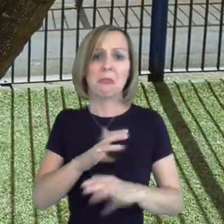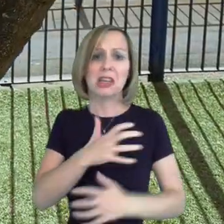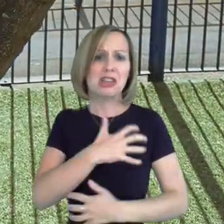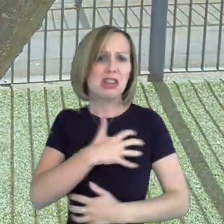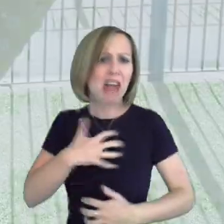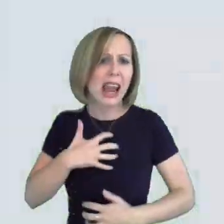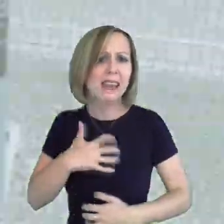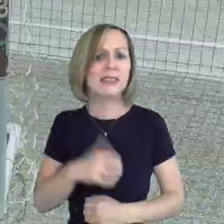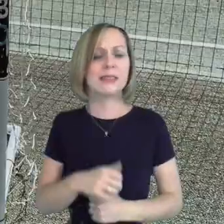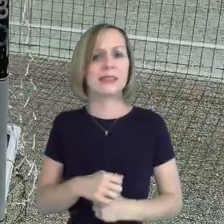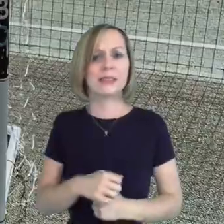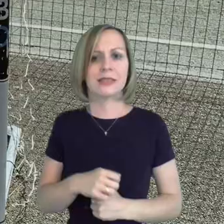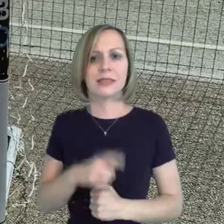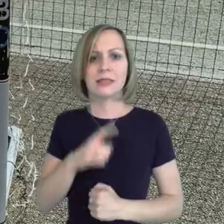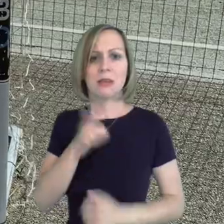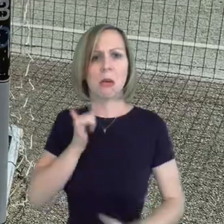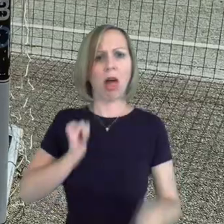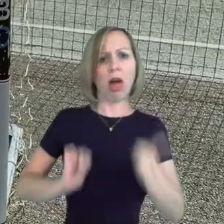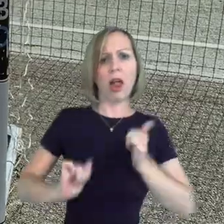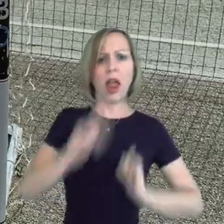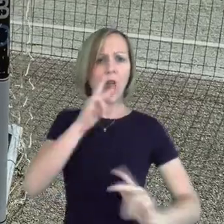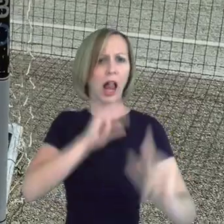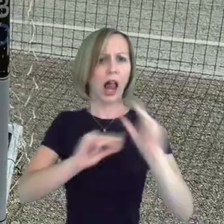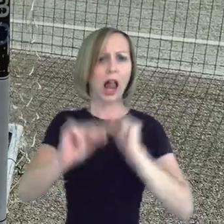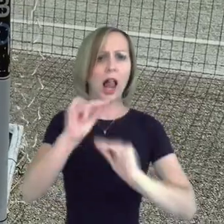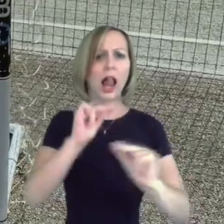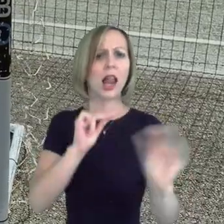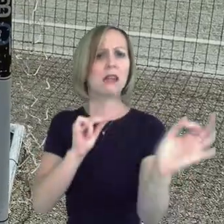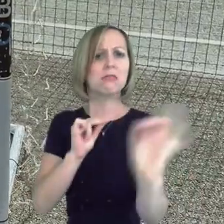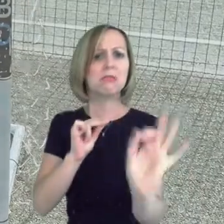jealous. Love does not brag.